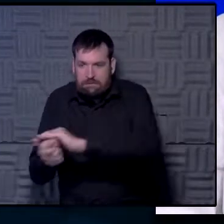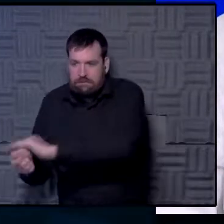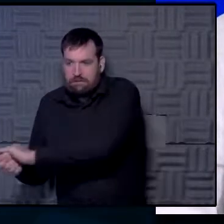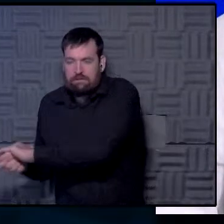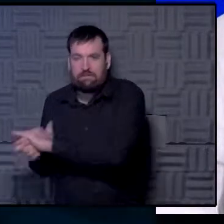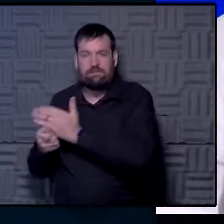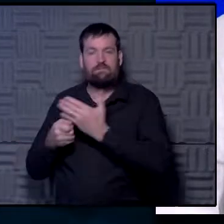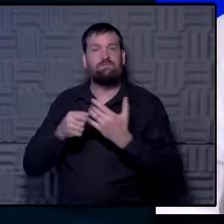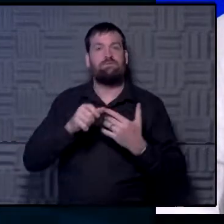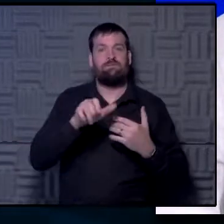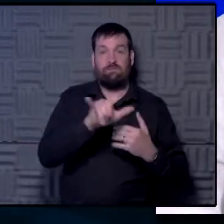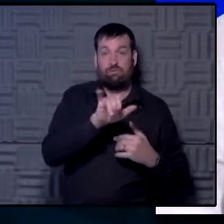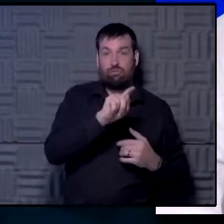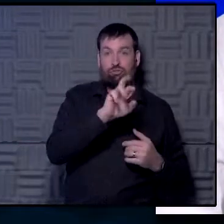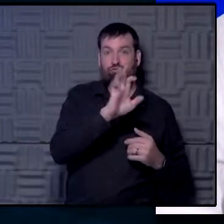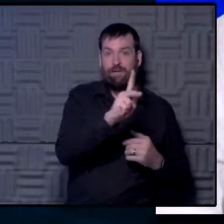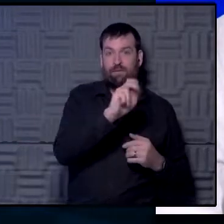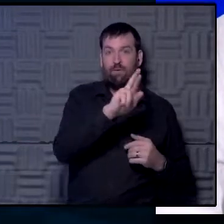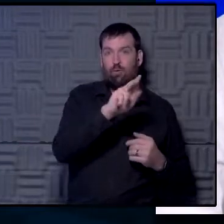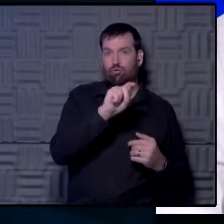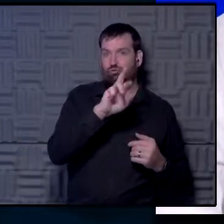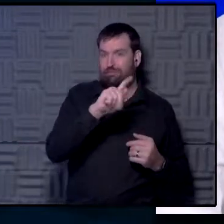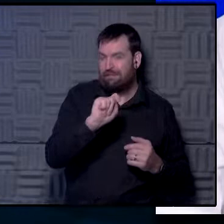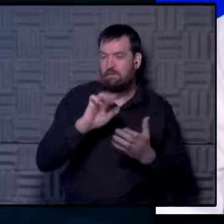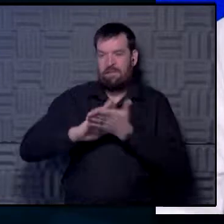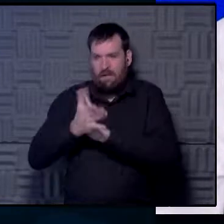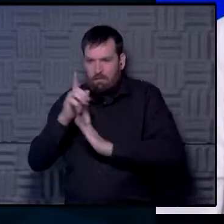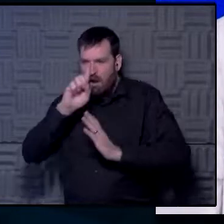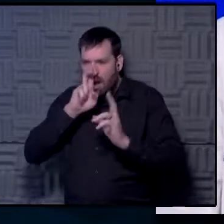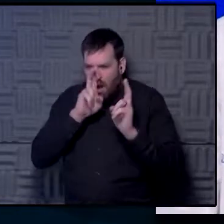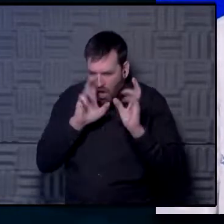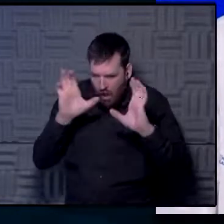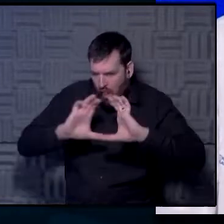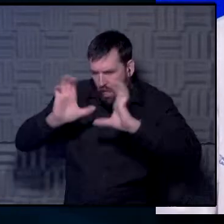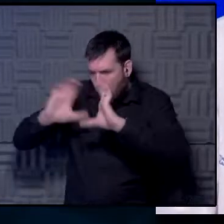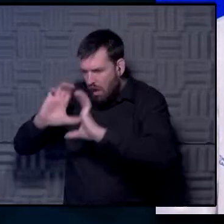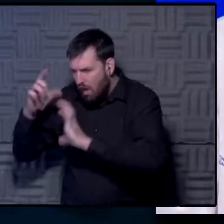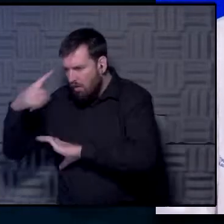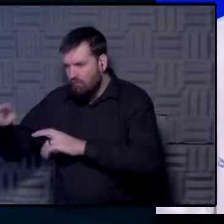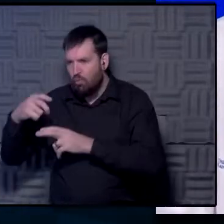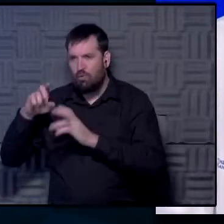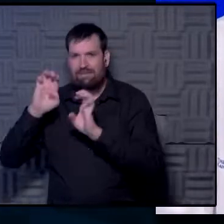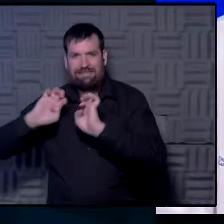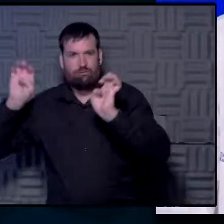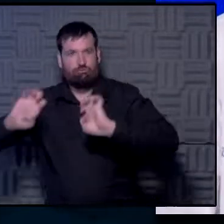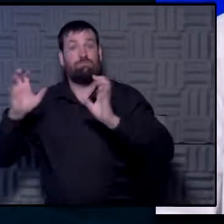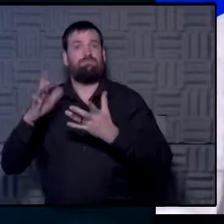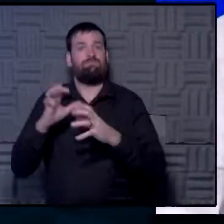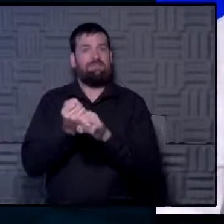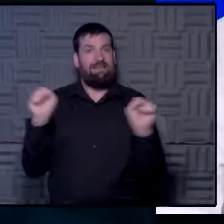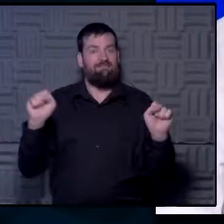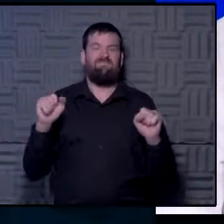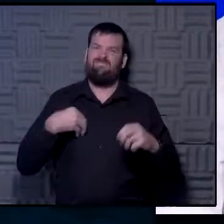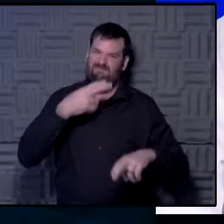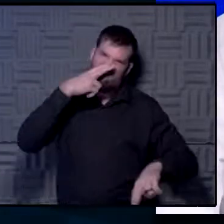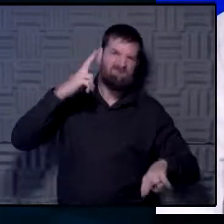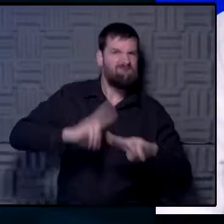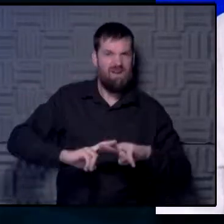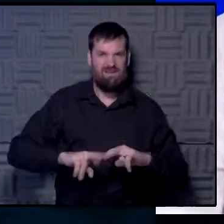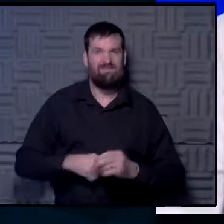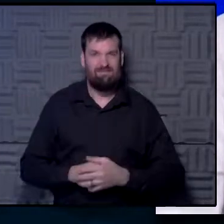of like trick-or-treat suddenly becomes an Easter egg hunt. I think that's one way to think about a way to stay safe and have a lot of fun at home.